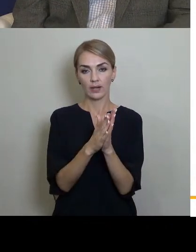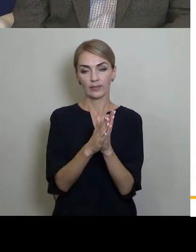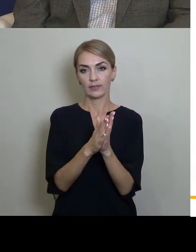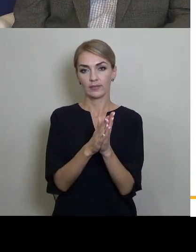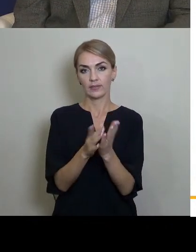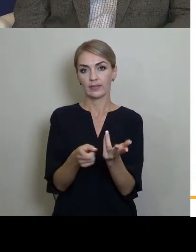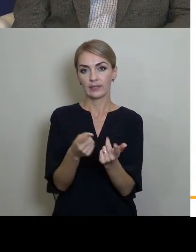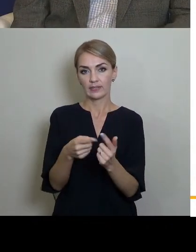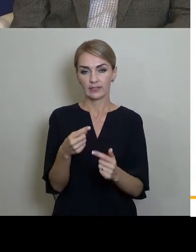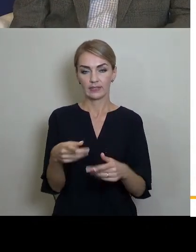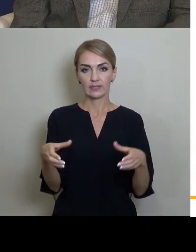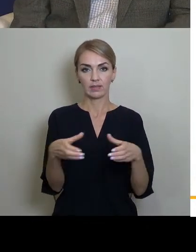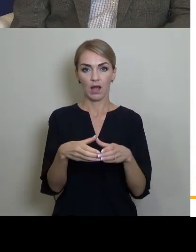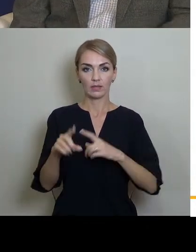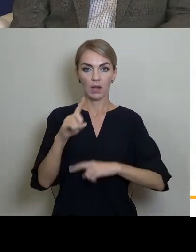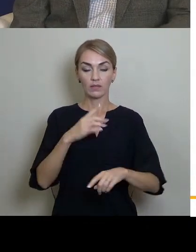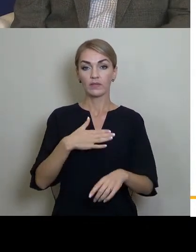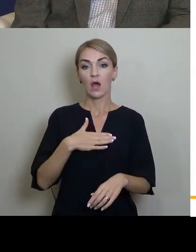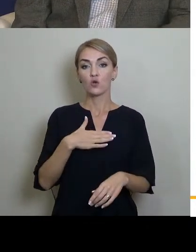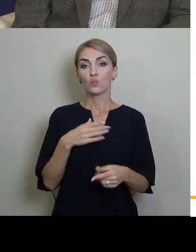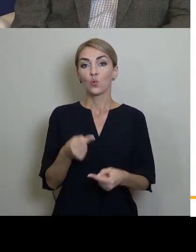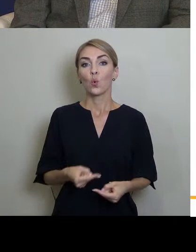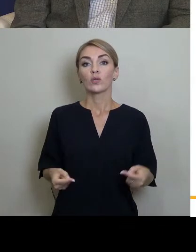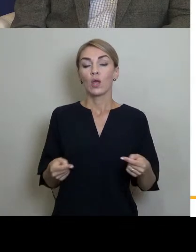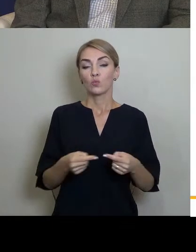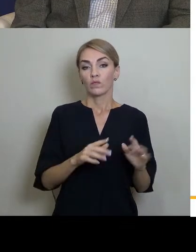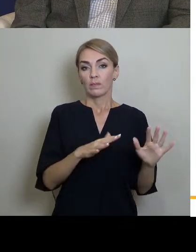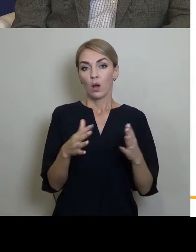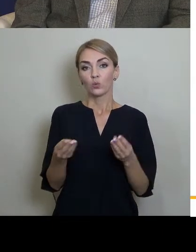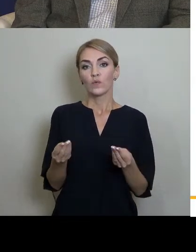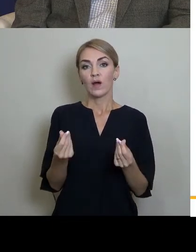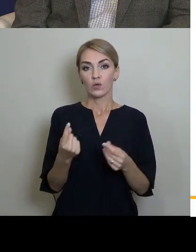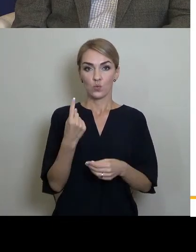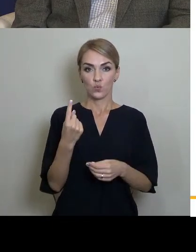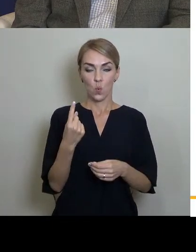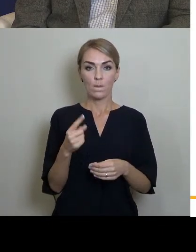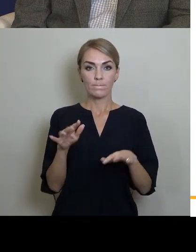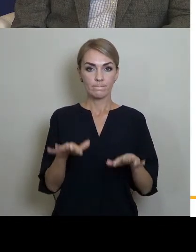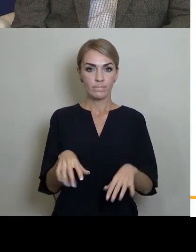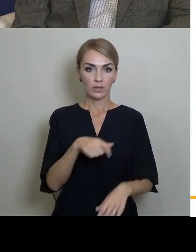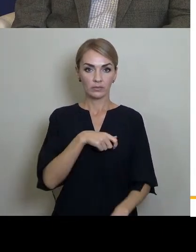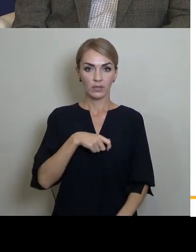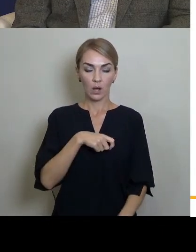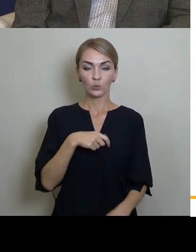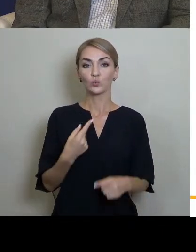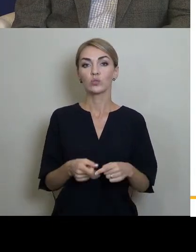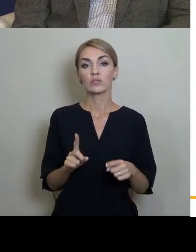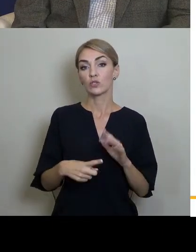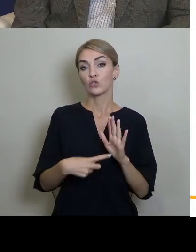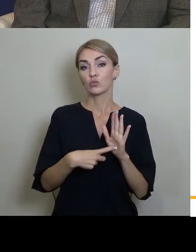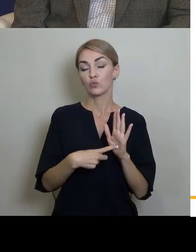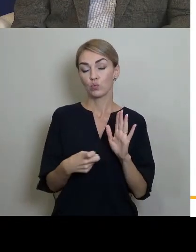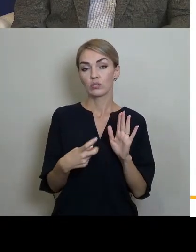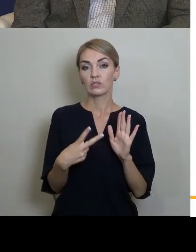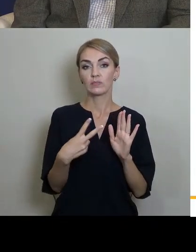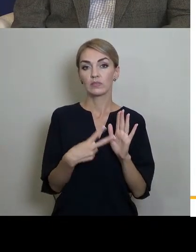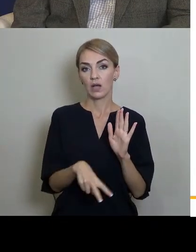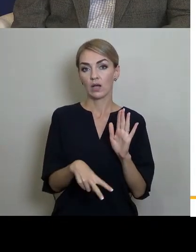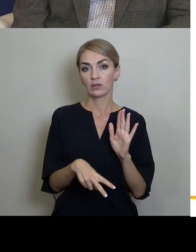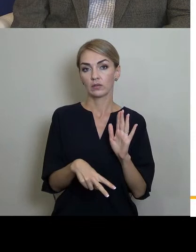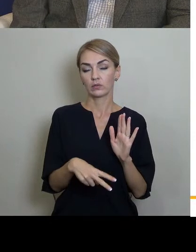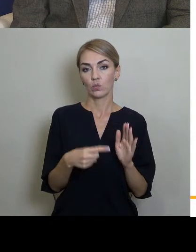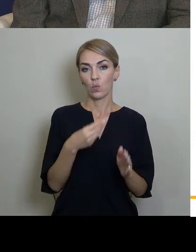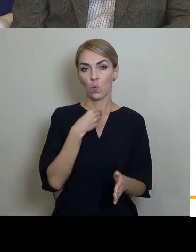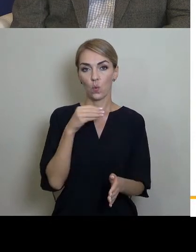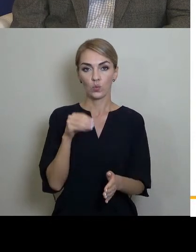council. You need to deduct the first numbers of the party list. The value of mandate in our model is